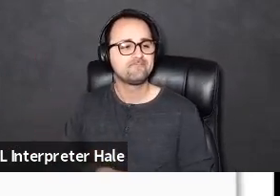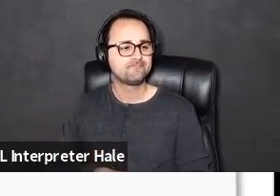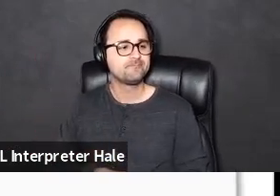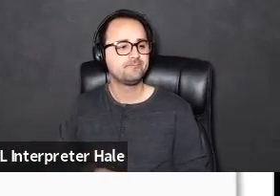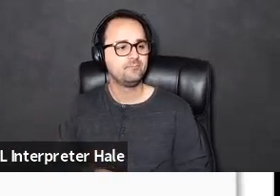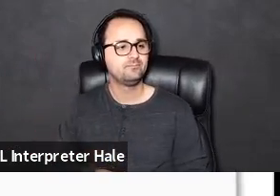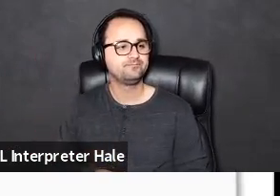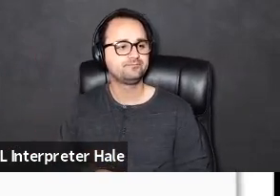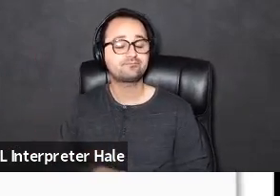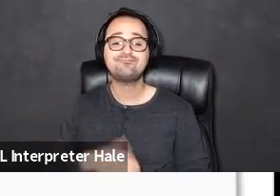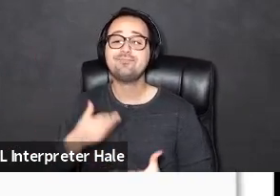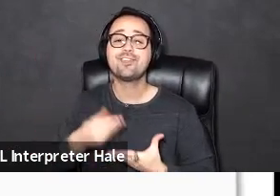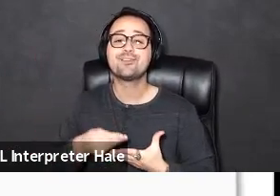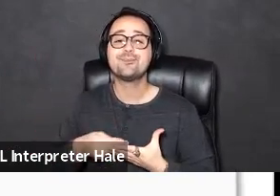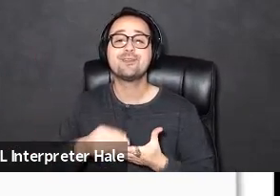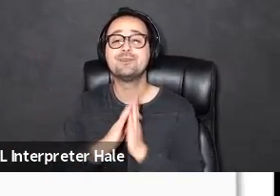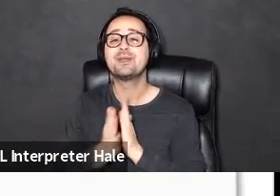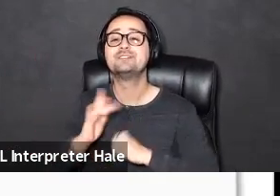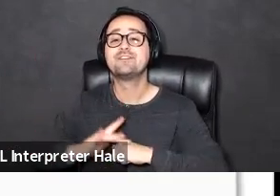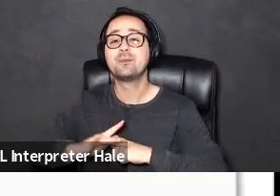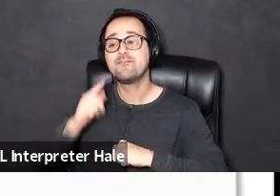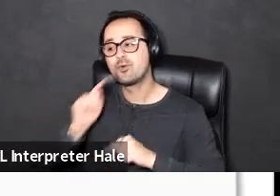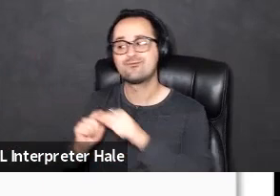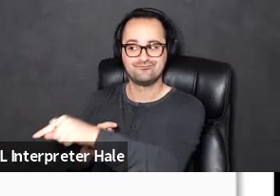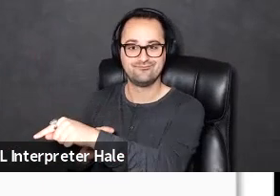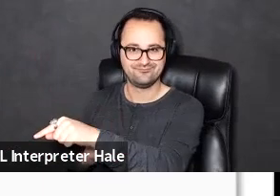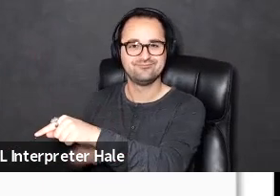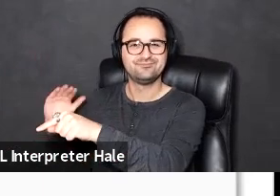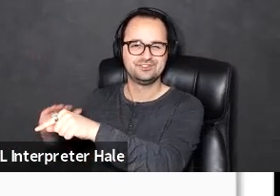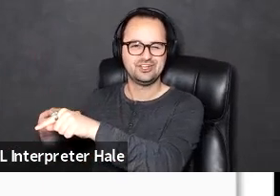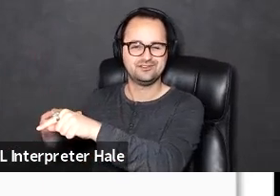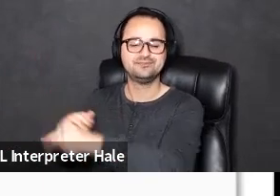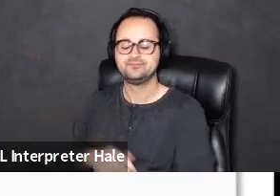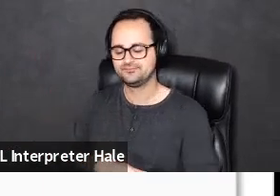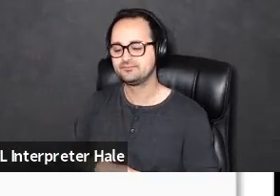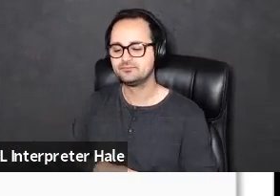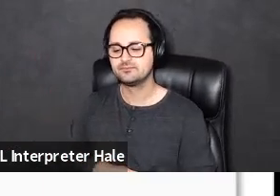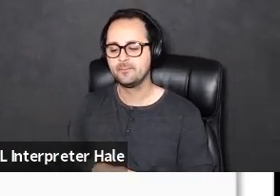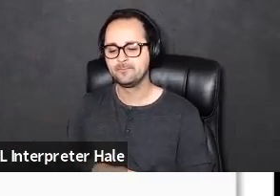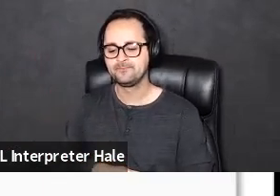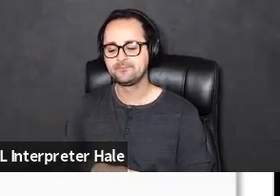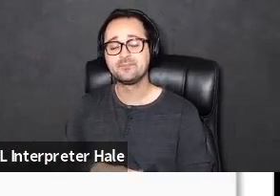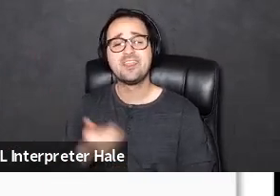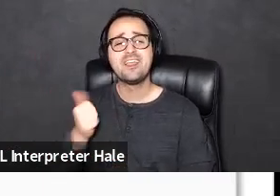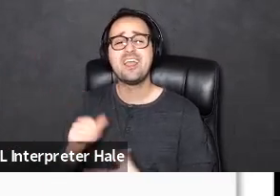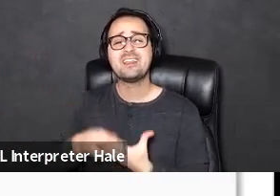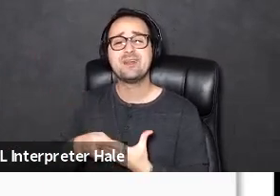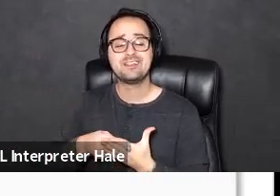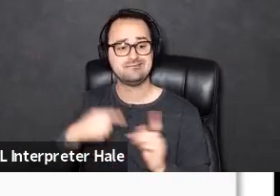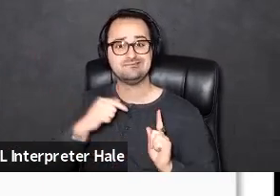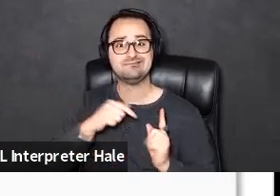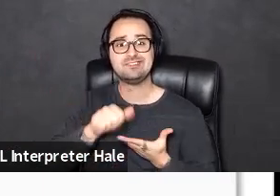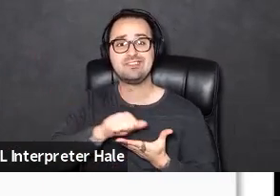So the money is available to the beneficiary of the trust, that would be your child, right? Any money that's in there and